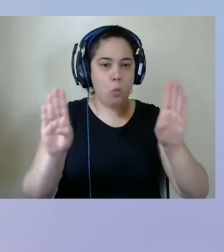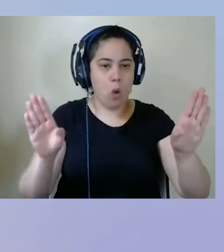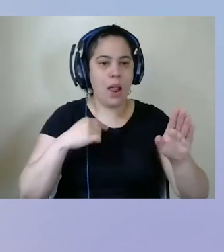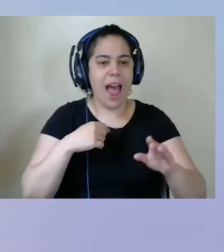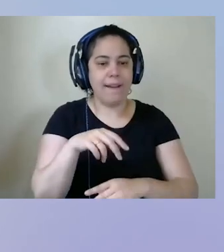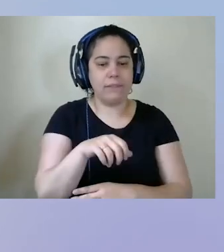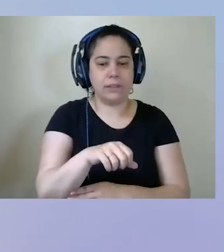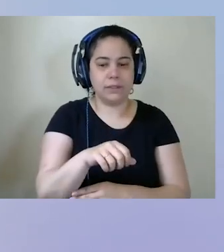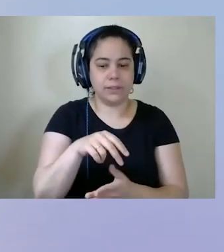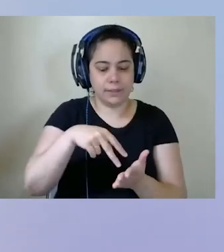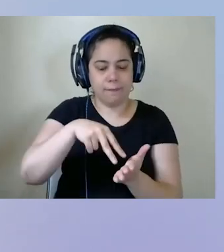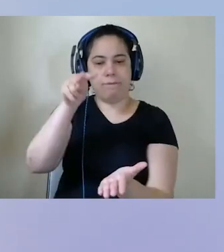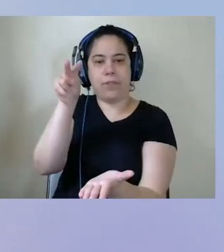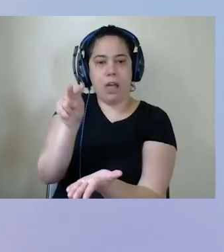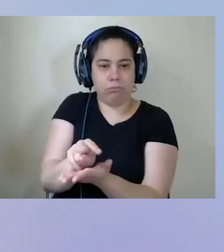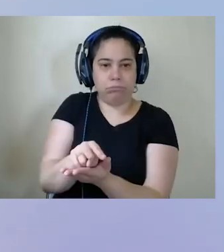backwards. And